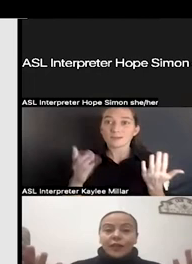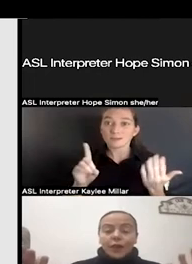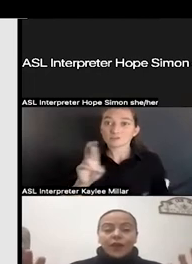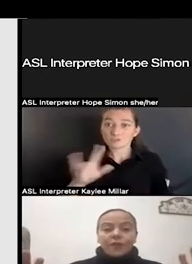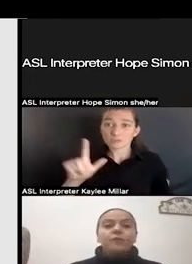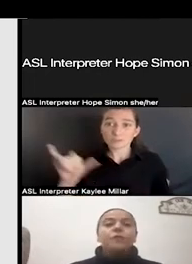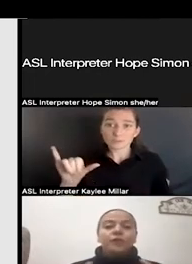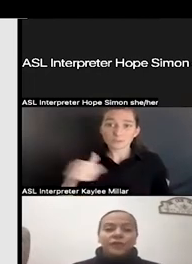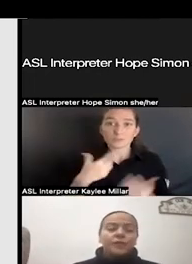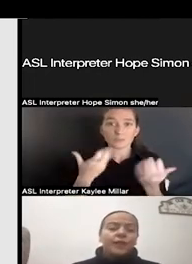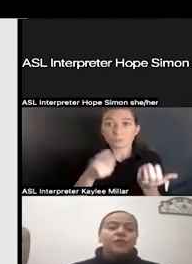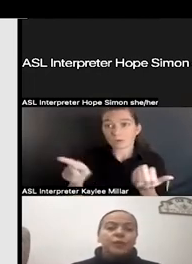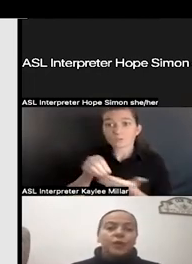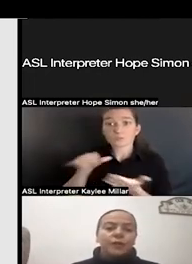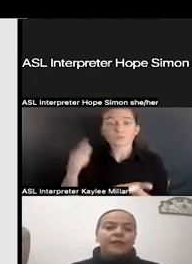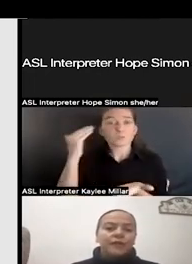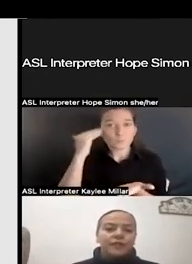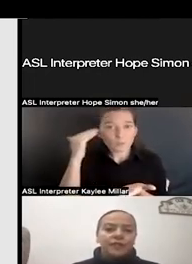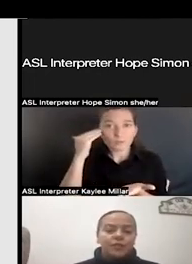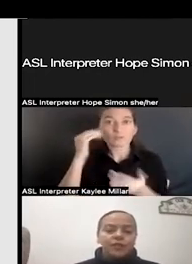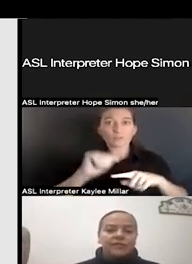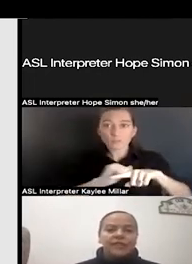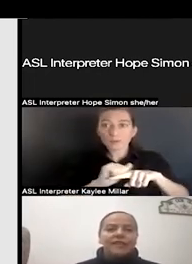cognitively aware, but their motor system can support them in the